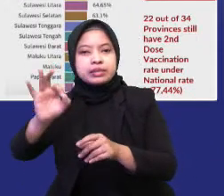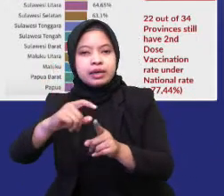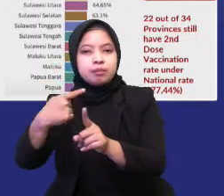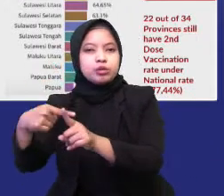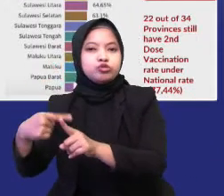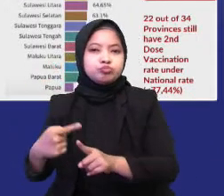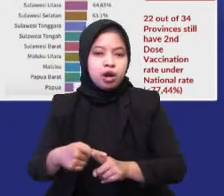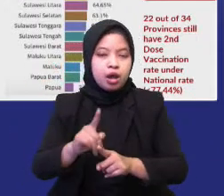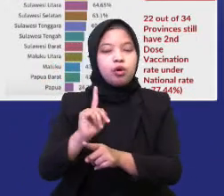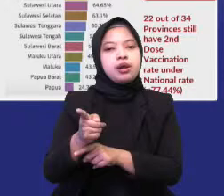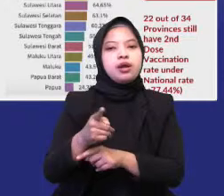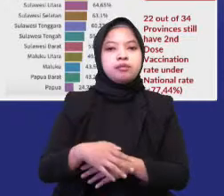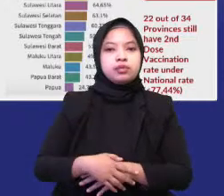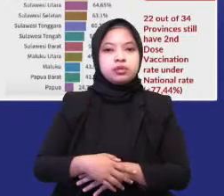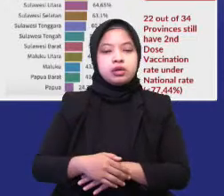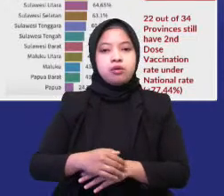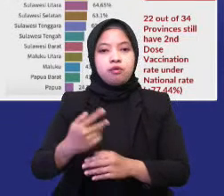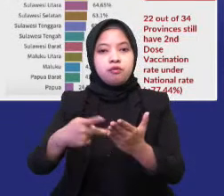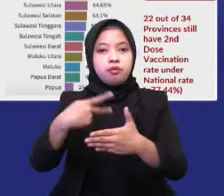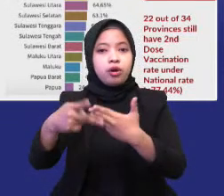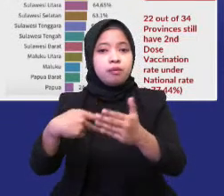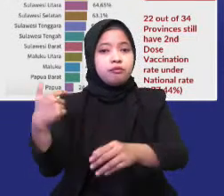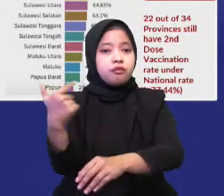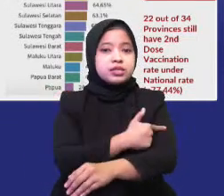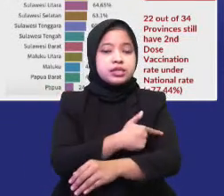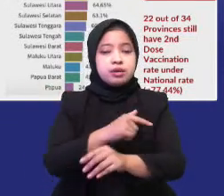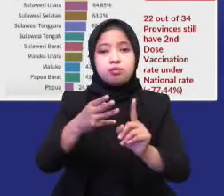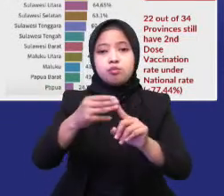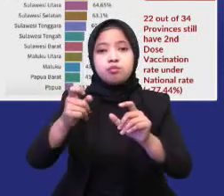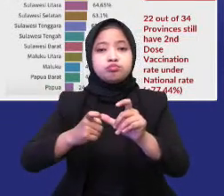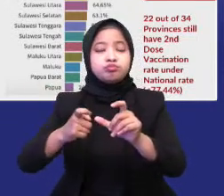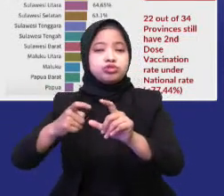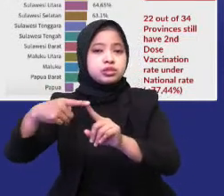77.62%, and the booster dose has reached